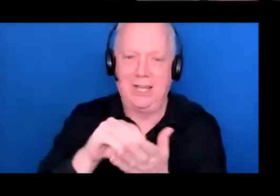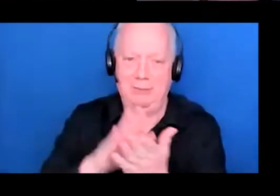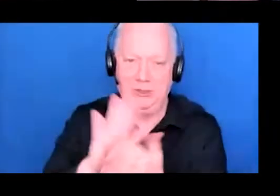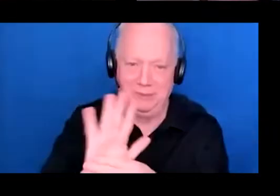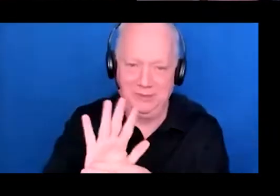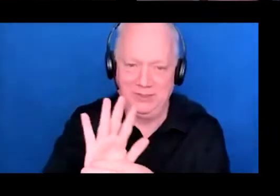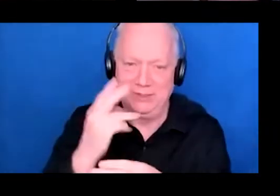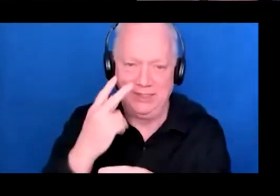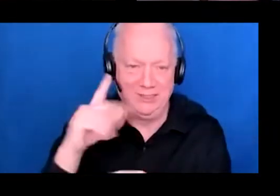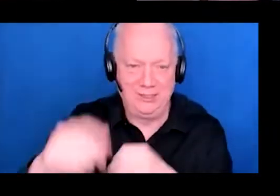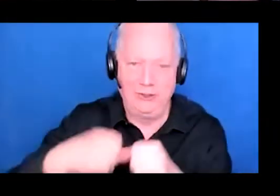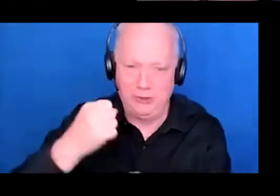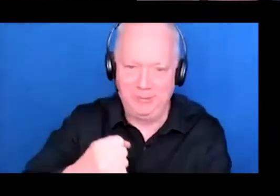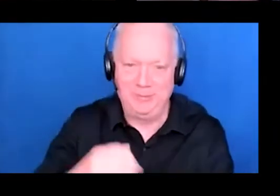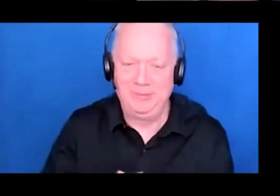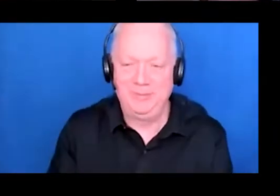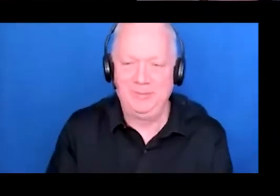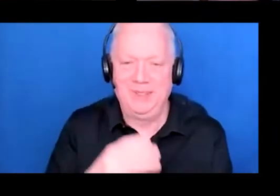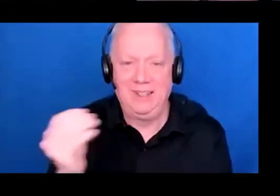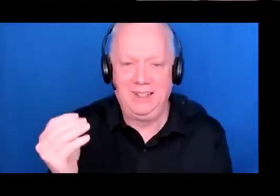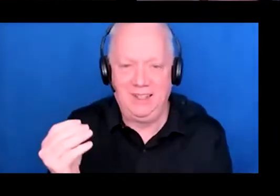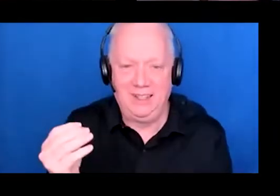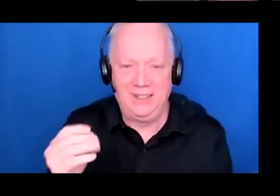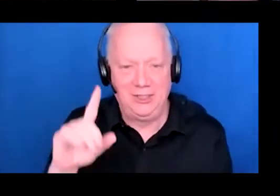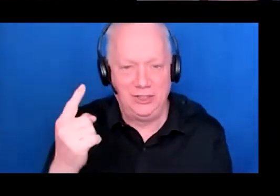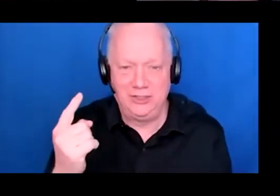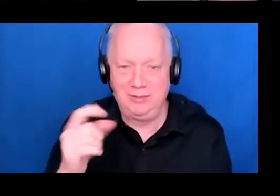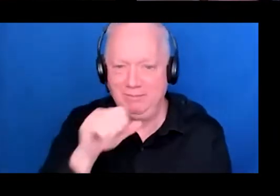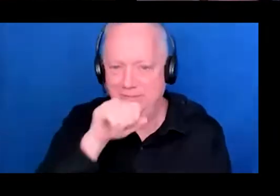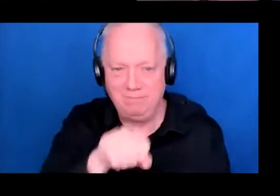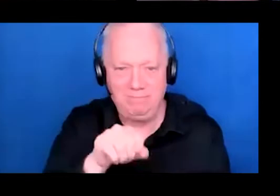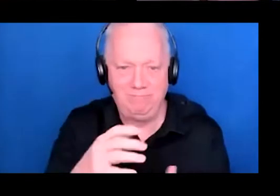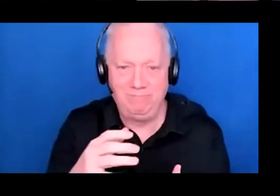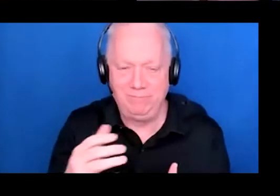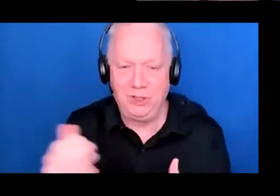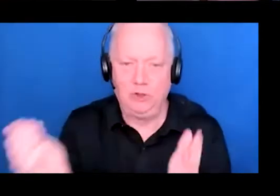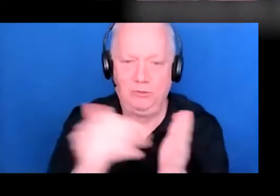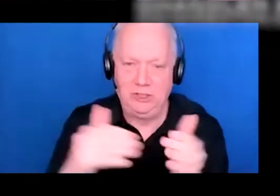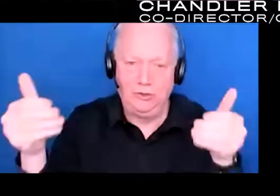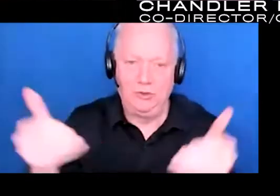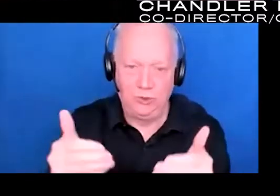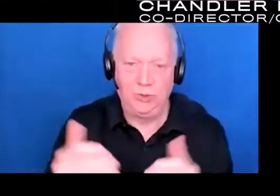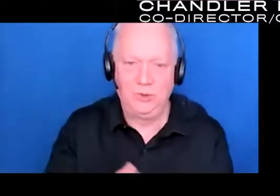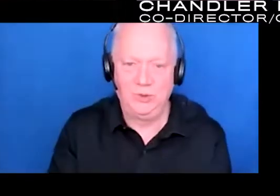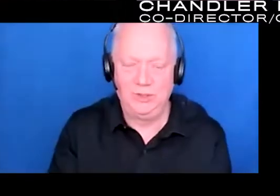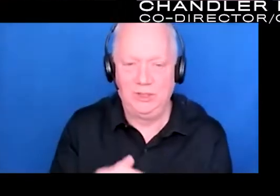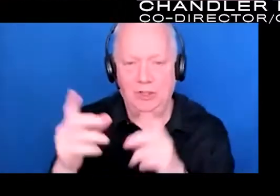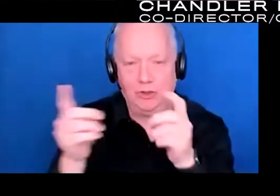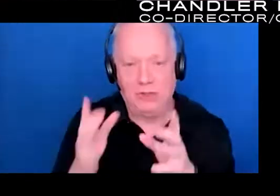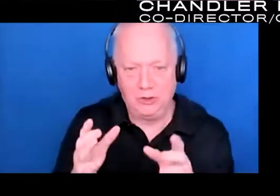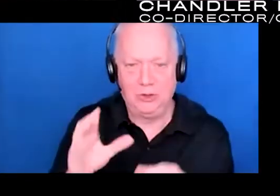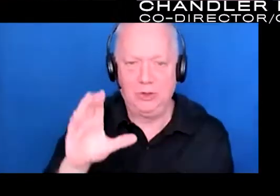I've seen all year. And I'd just love to reintroduce the director